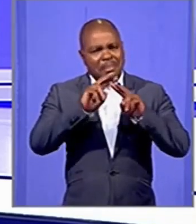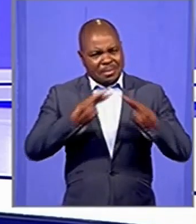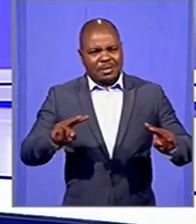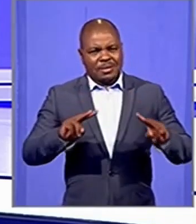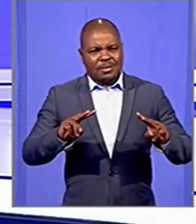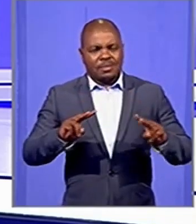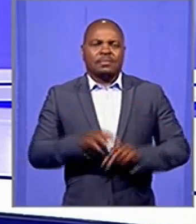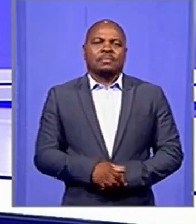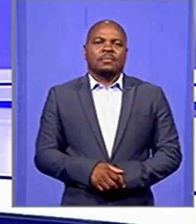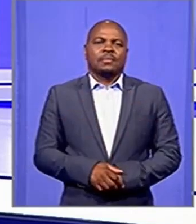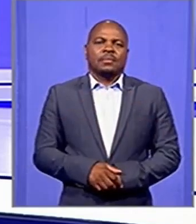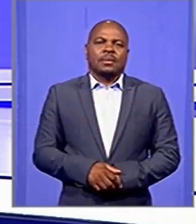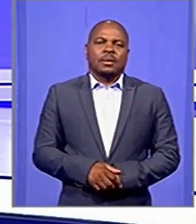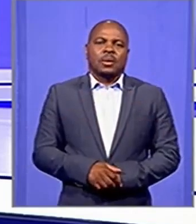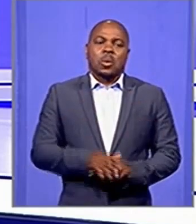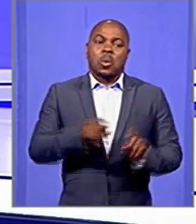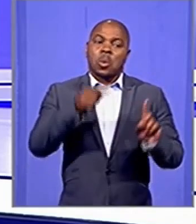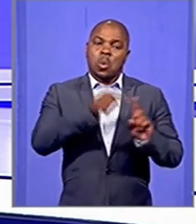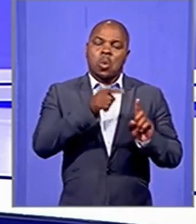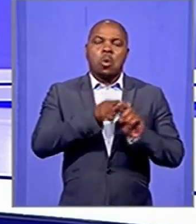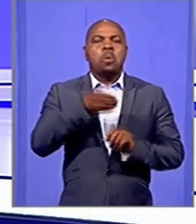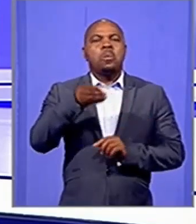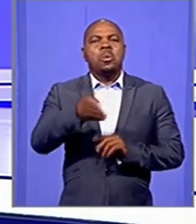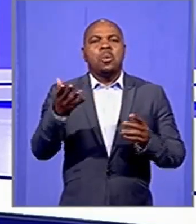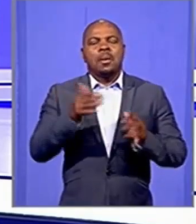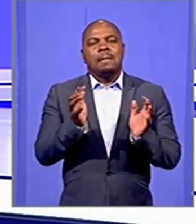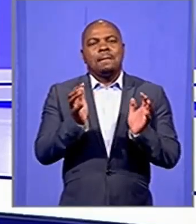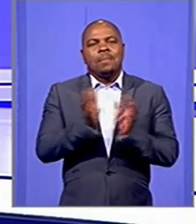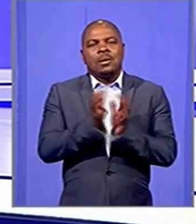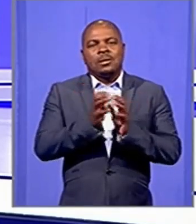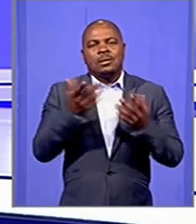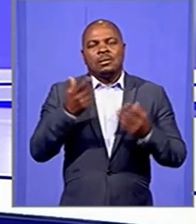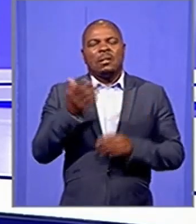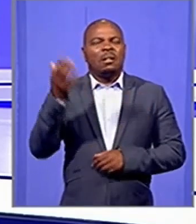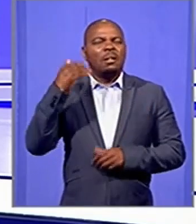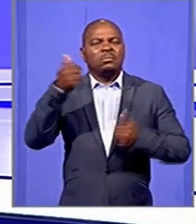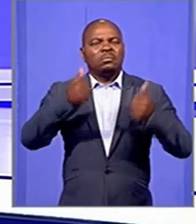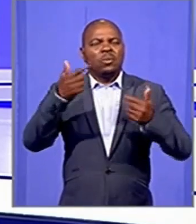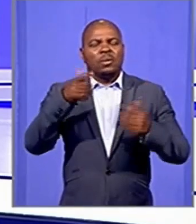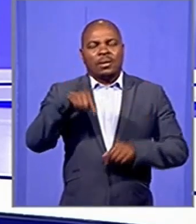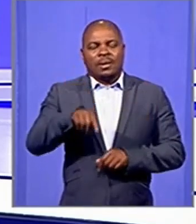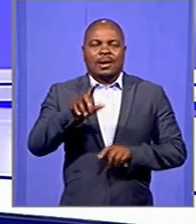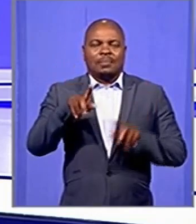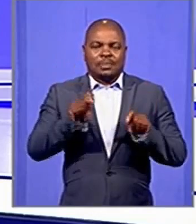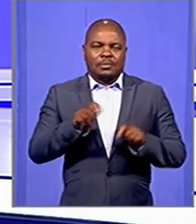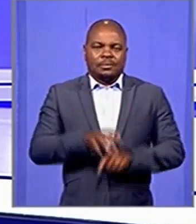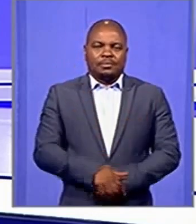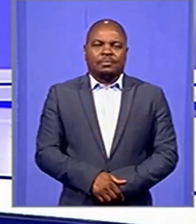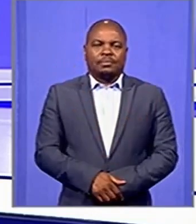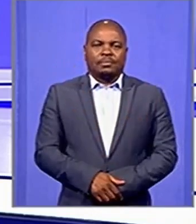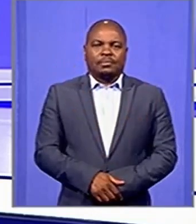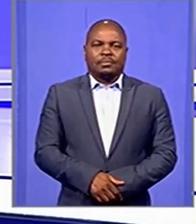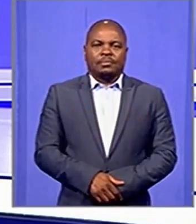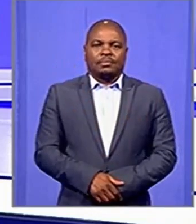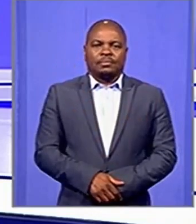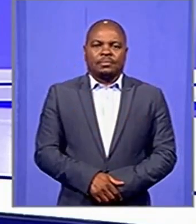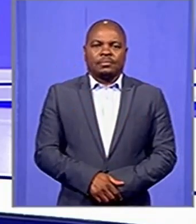moshwelella. Phando o buile sena a kopanong ya baetapele ba naha ba mehleng e bileng Cape Town.